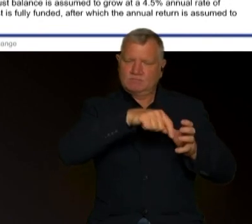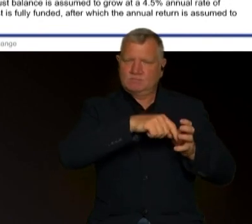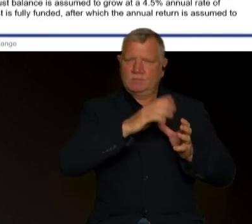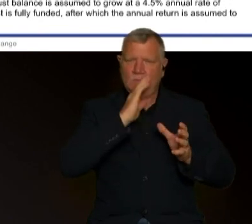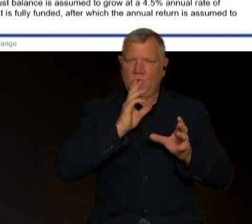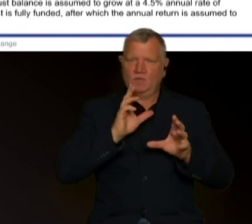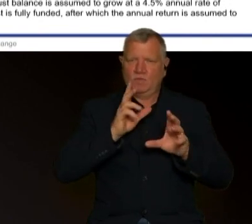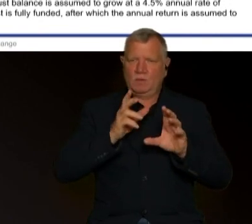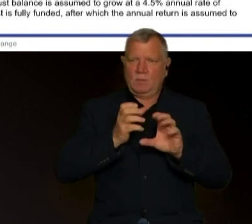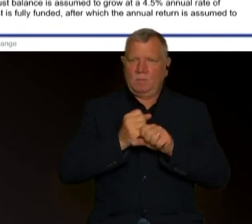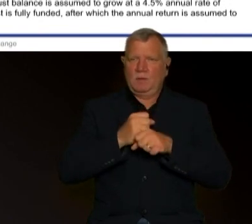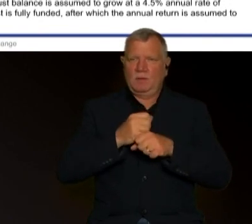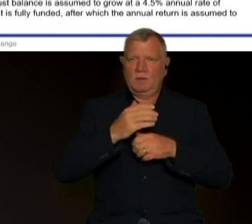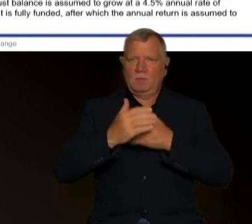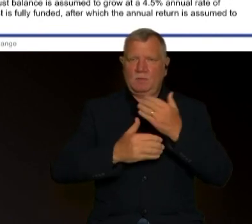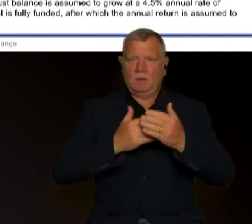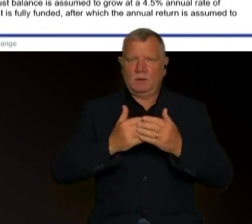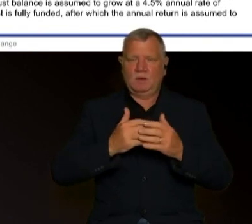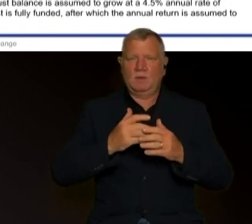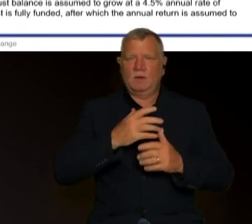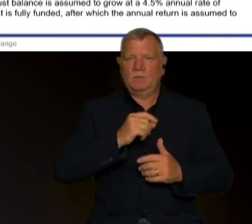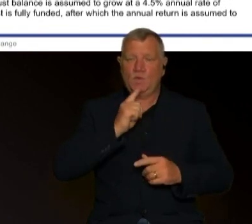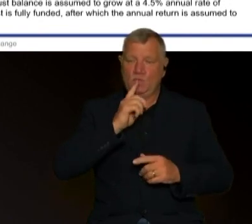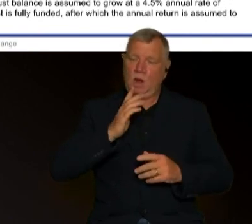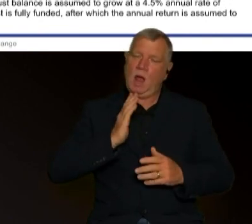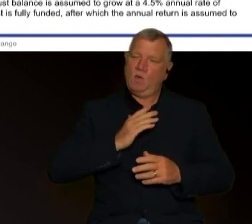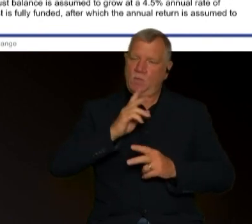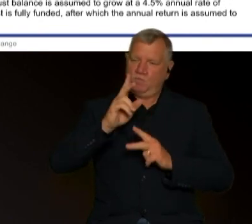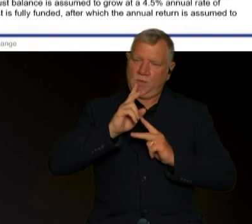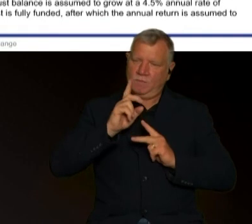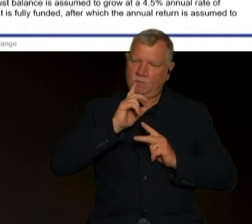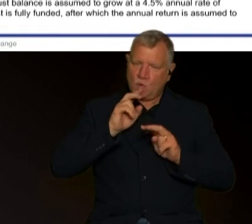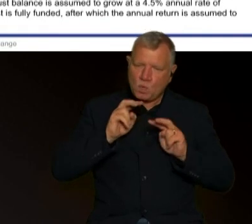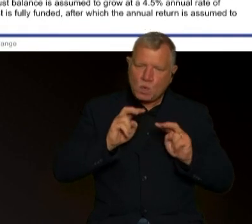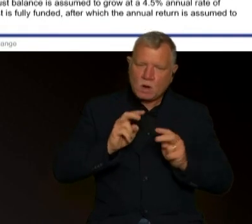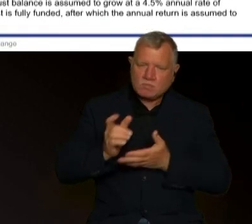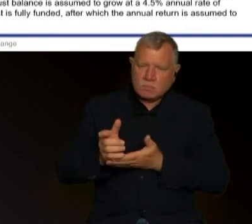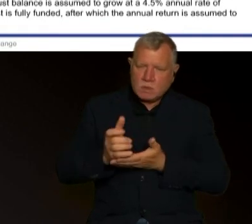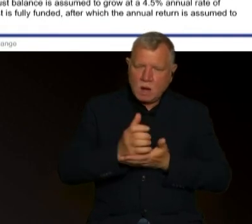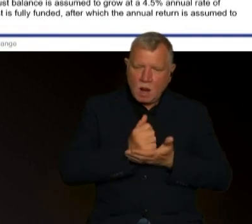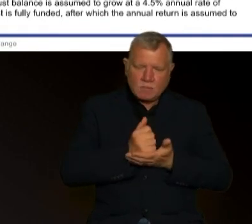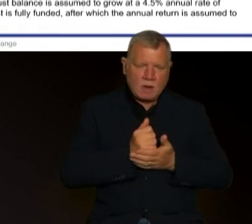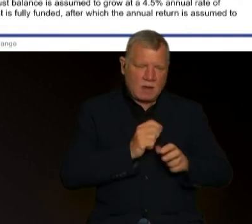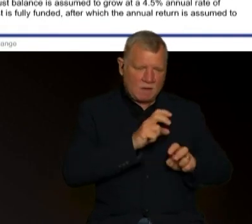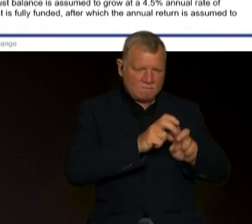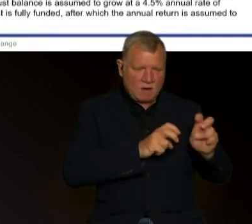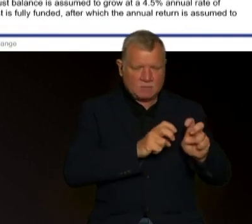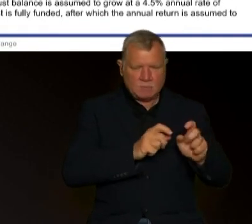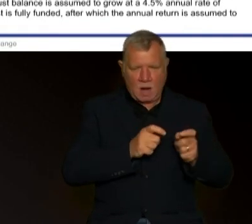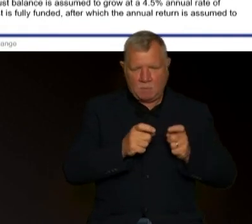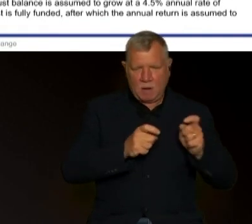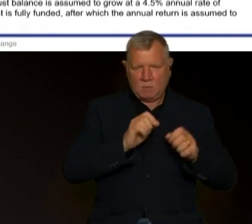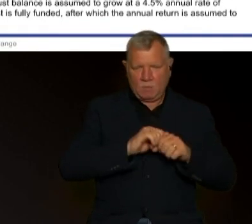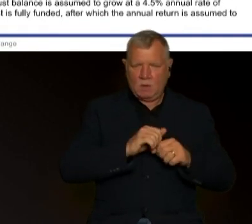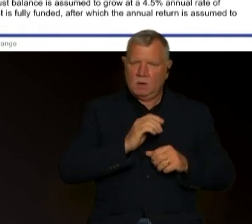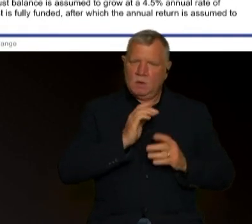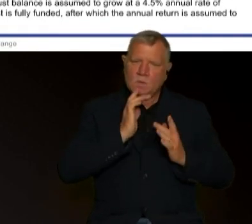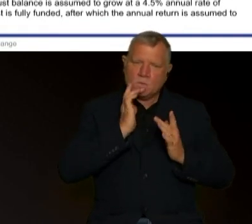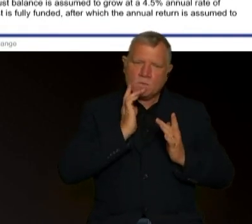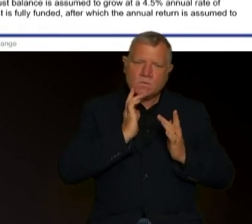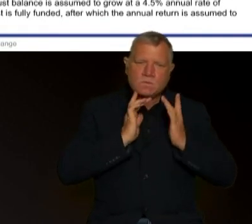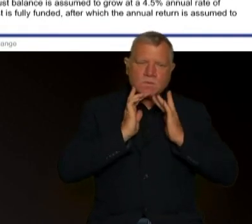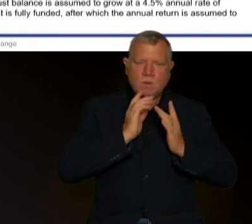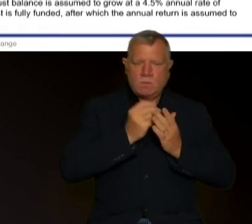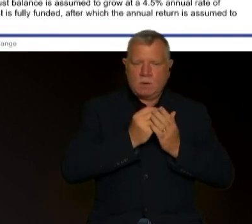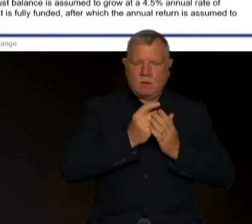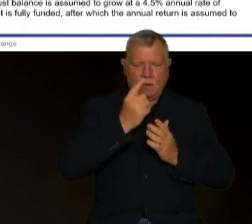as part of the plan of adjustment process. It is our privilege to oversee the collection, investment, and management of this precious resources that are entrusted